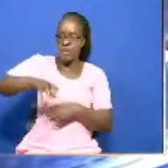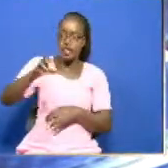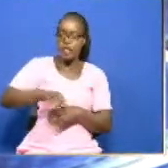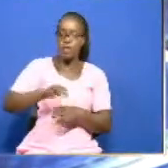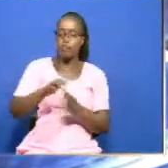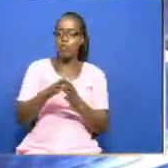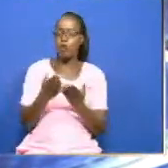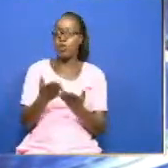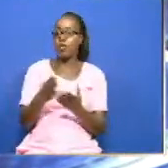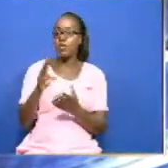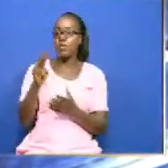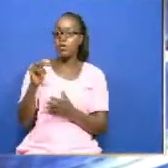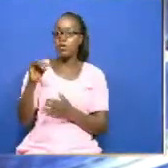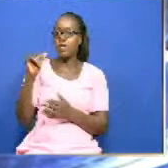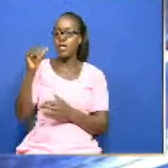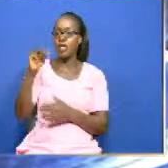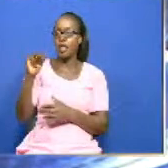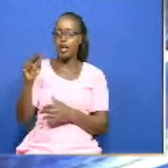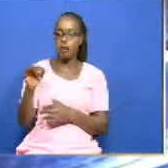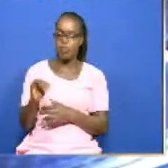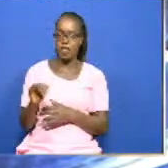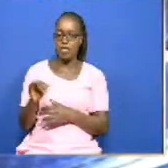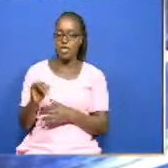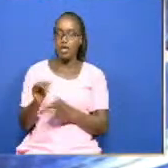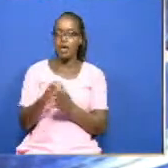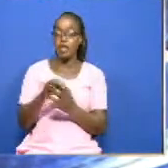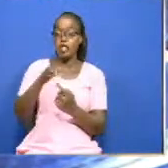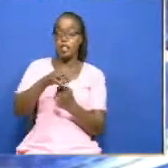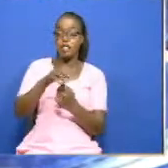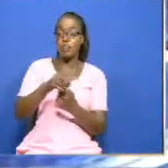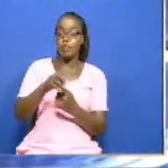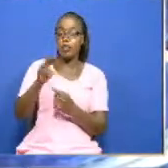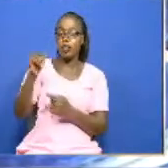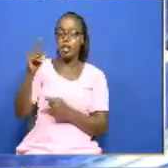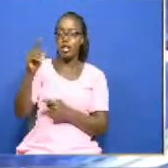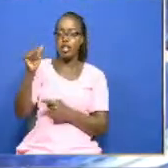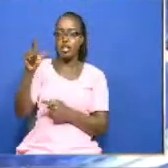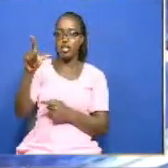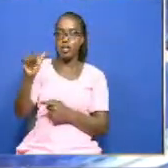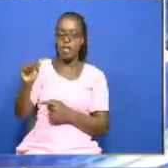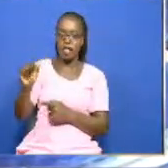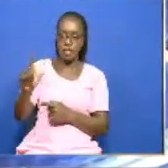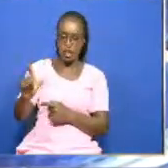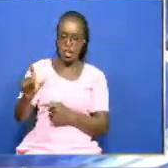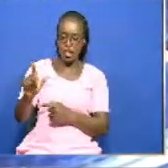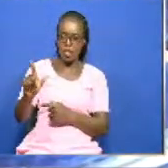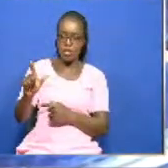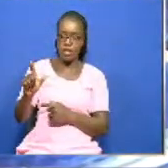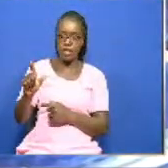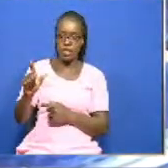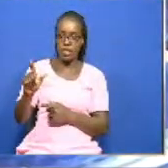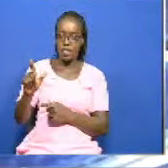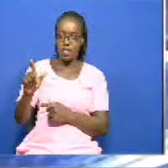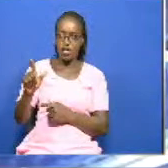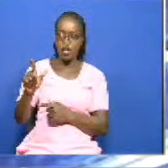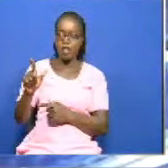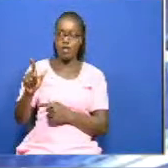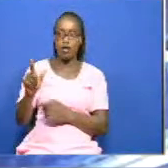the Miami Heat. Meanwhile, defending champion Rafael Nadal will take on Diego Schwartzman in the win of